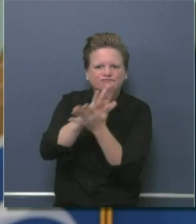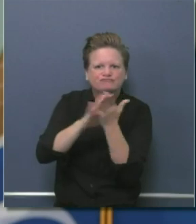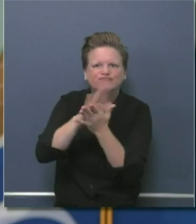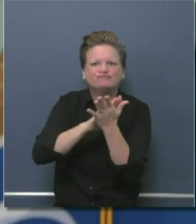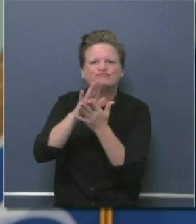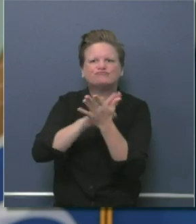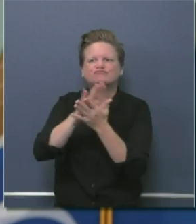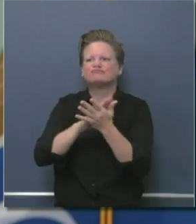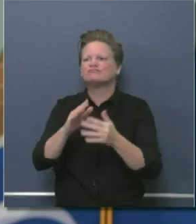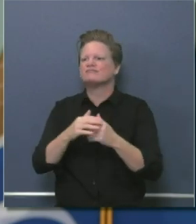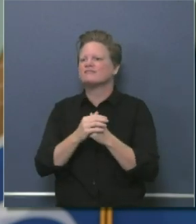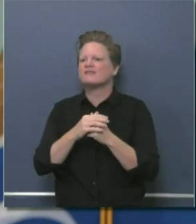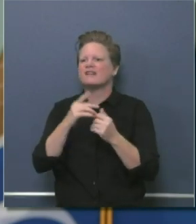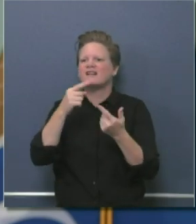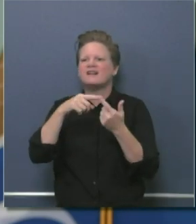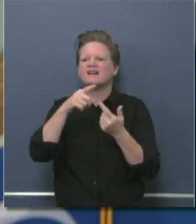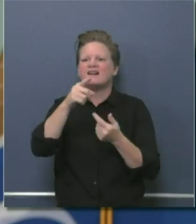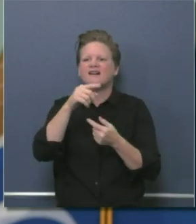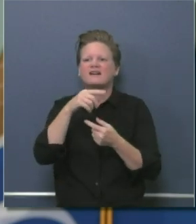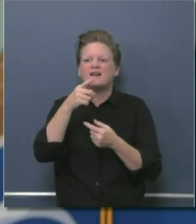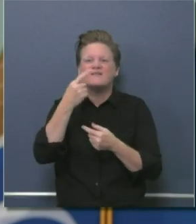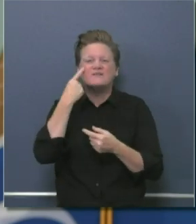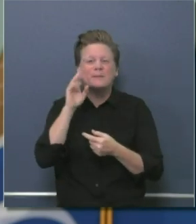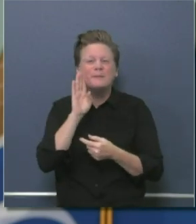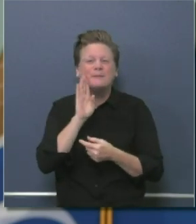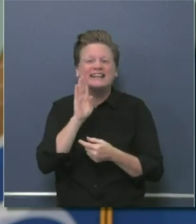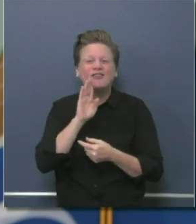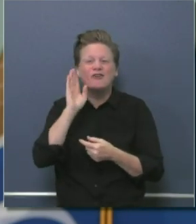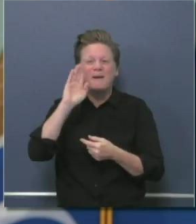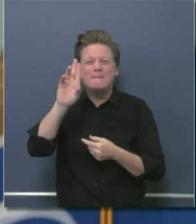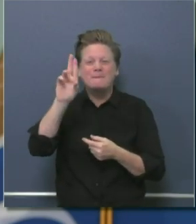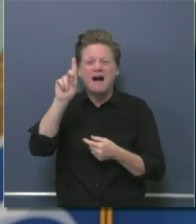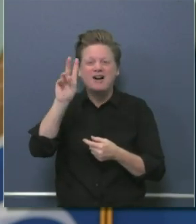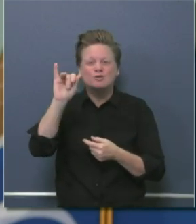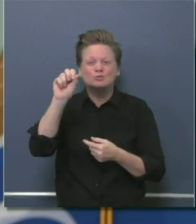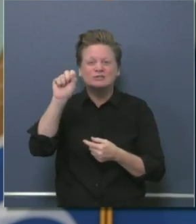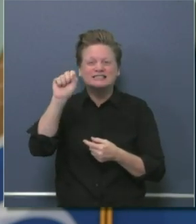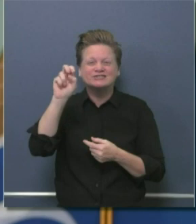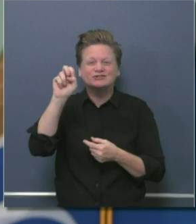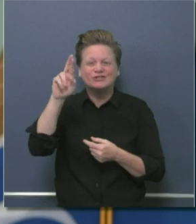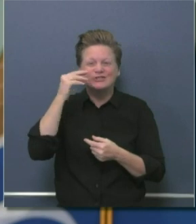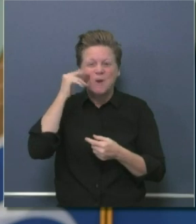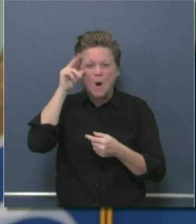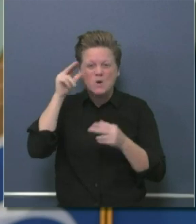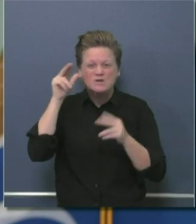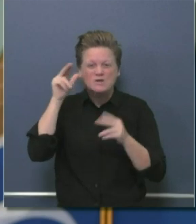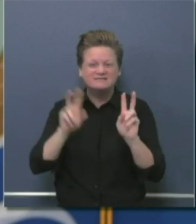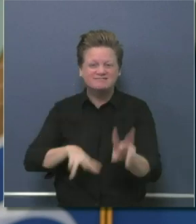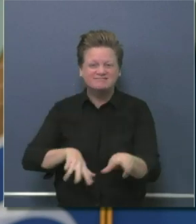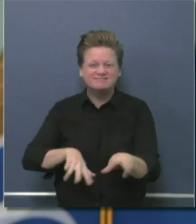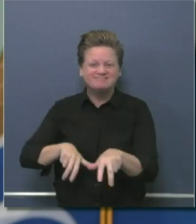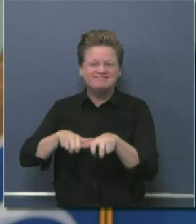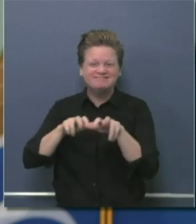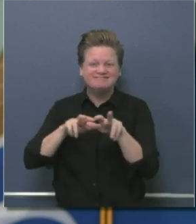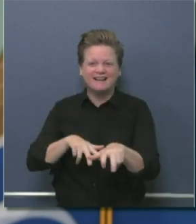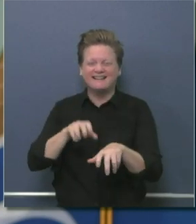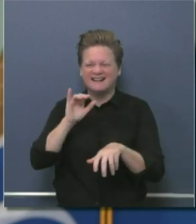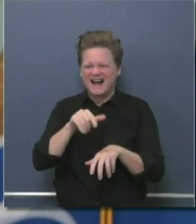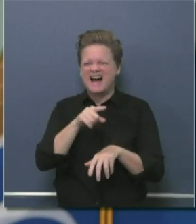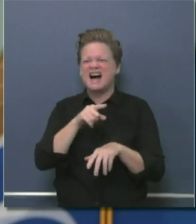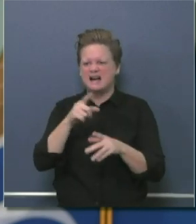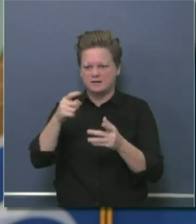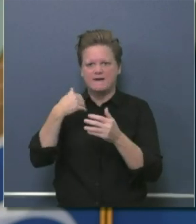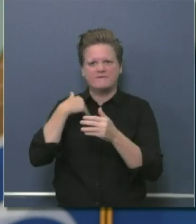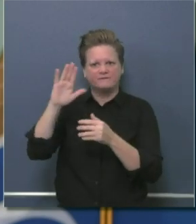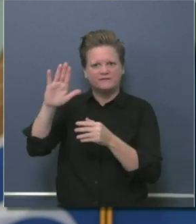just delivered a bunch of hand sanitizers. CDCR, Prison Industries are doing their own hand sanitizers and cloth making, just